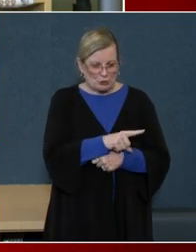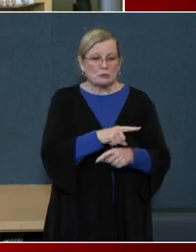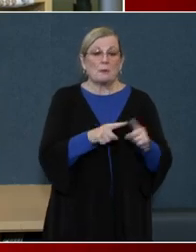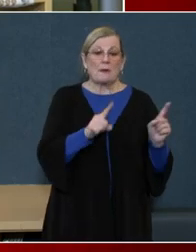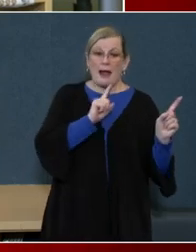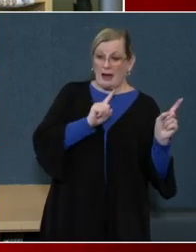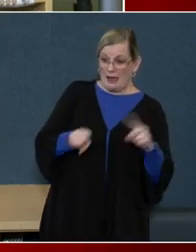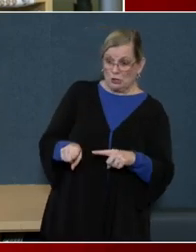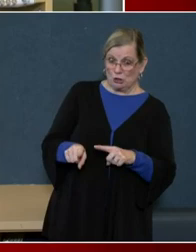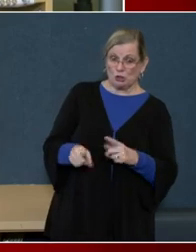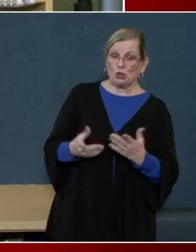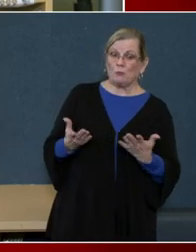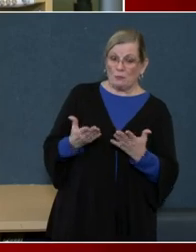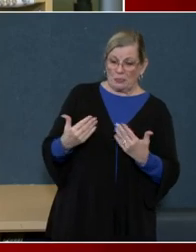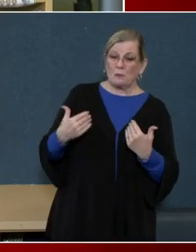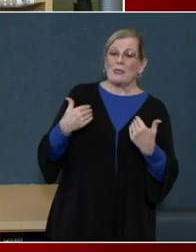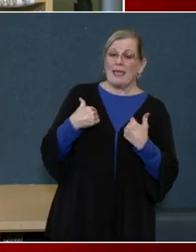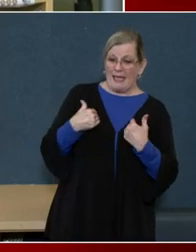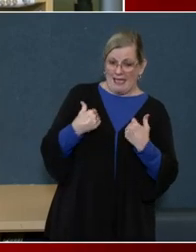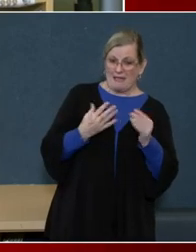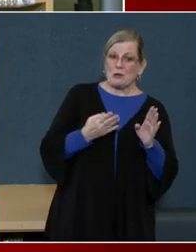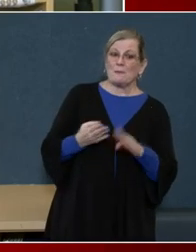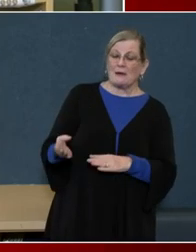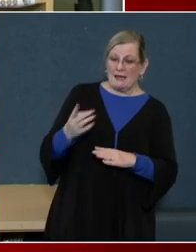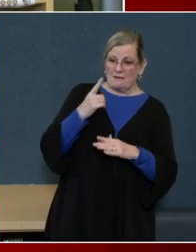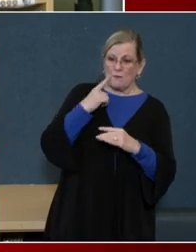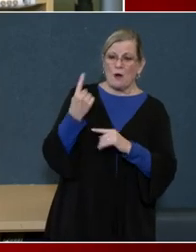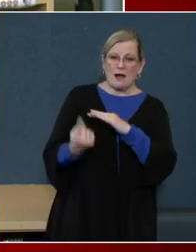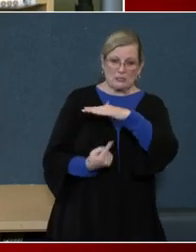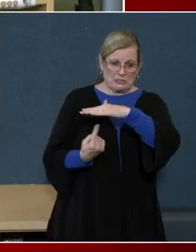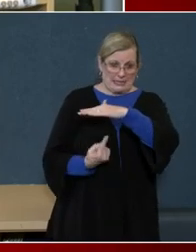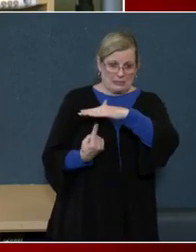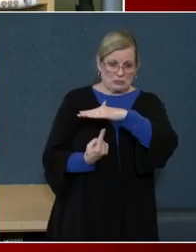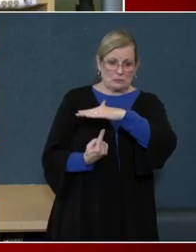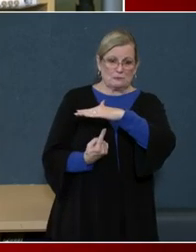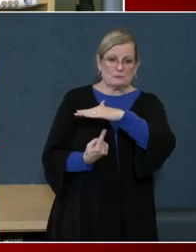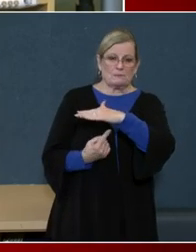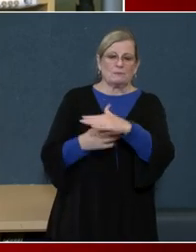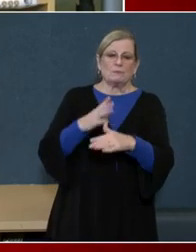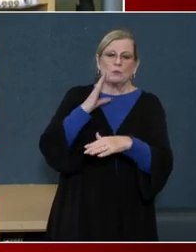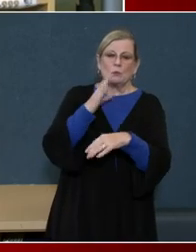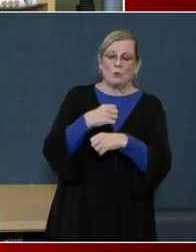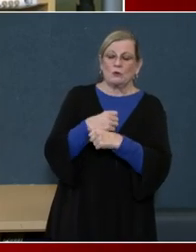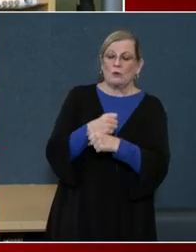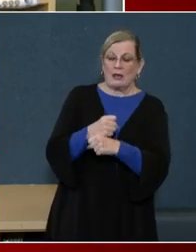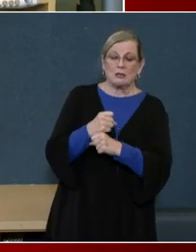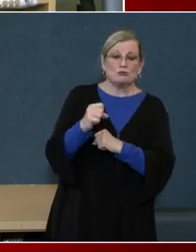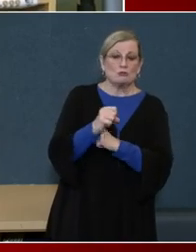isolation, and we will create the structures to ensure that if there's a need to